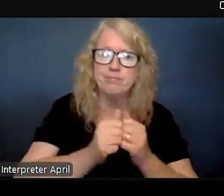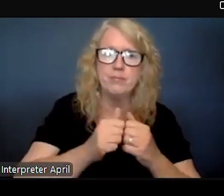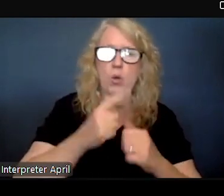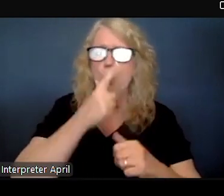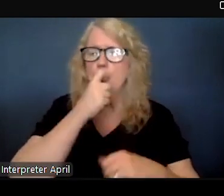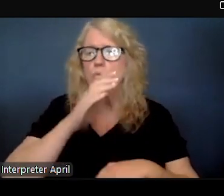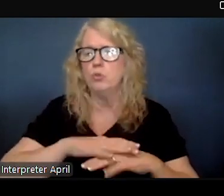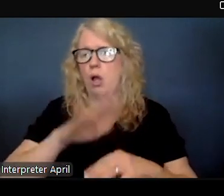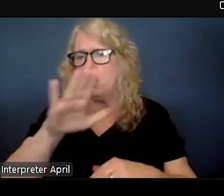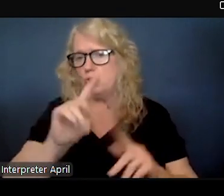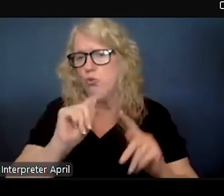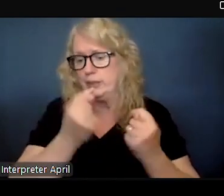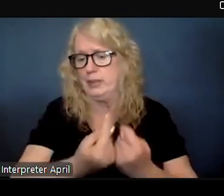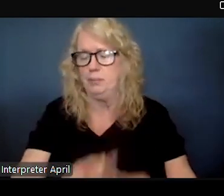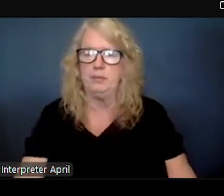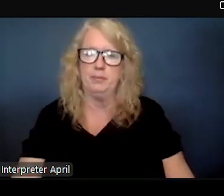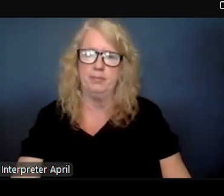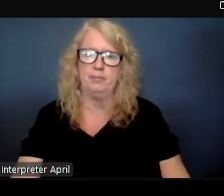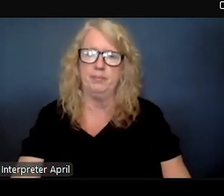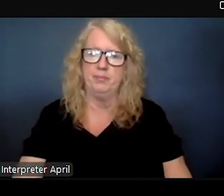your teams.